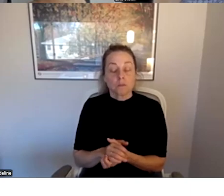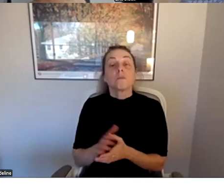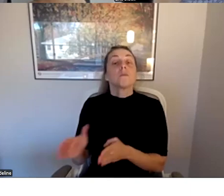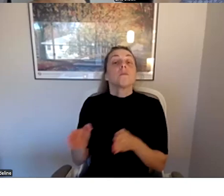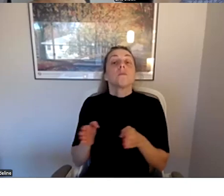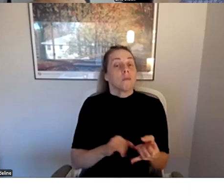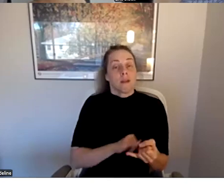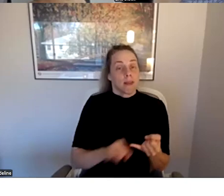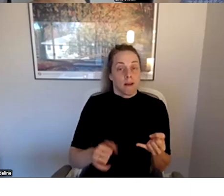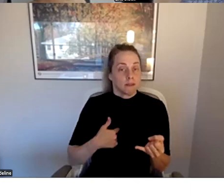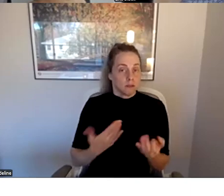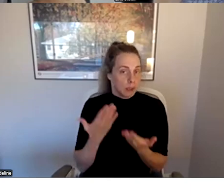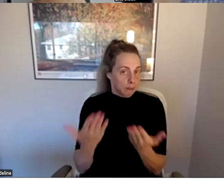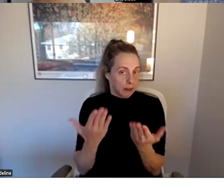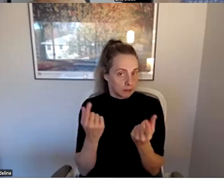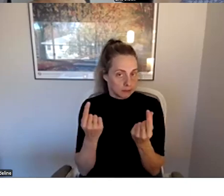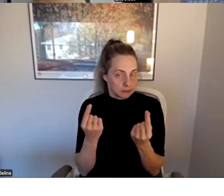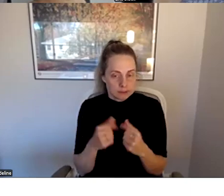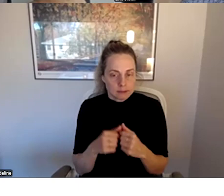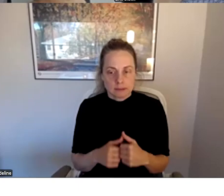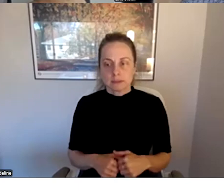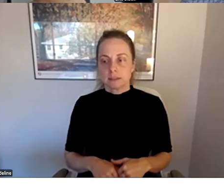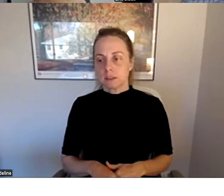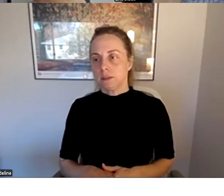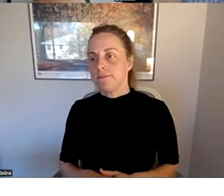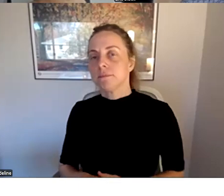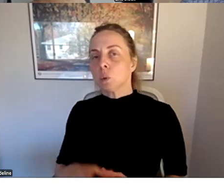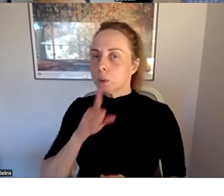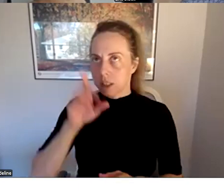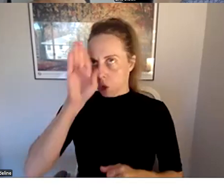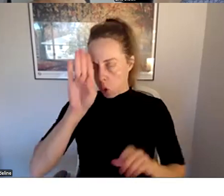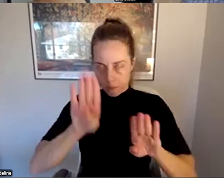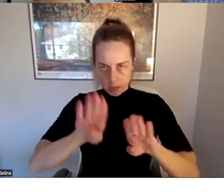recommend is just being open-minded